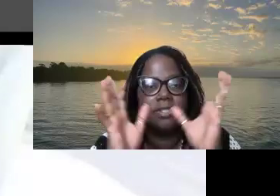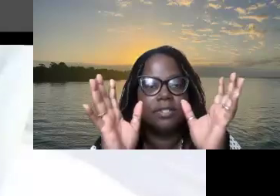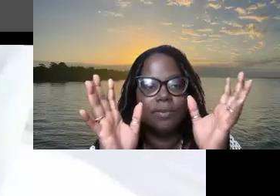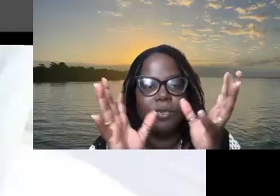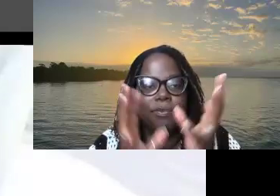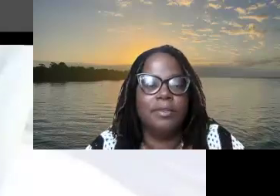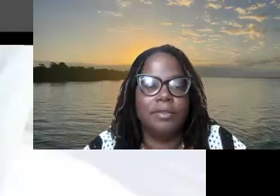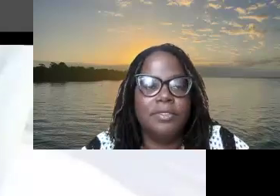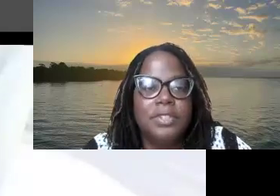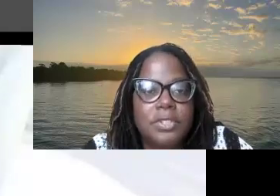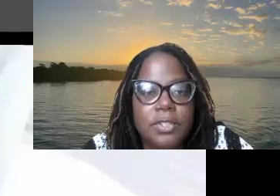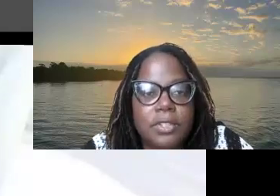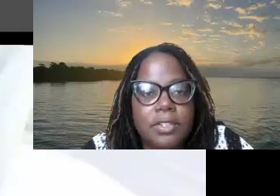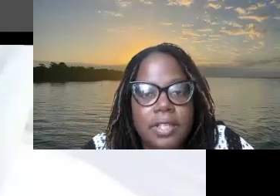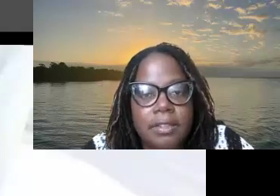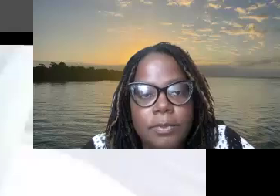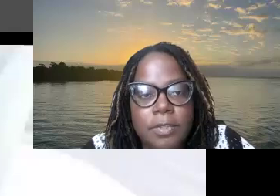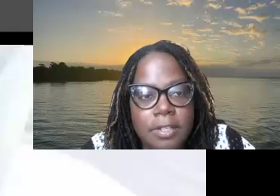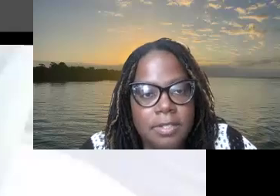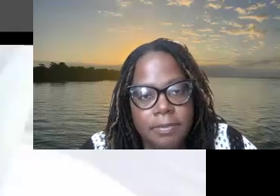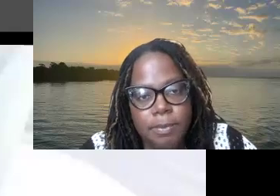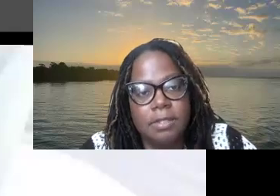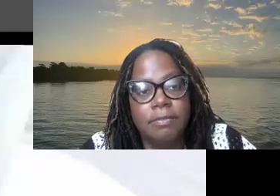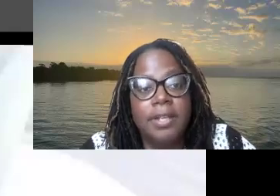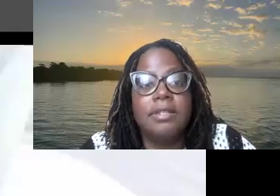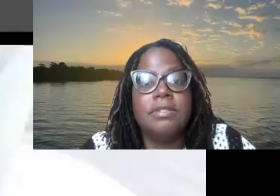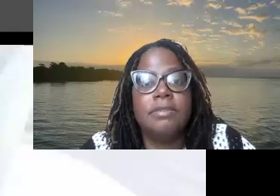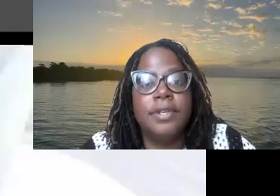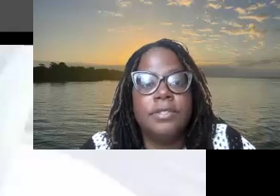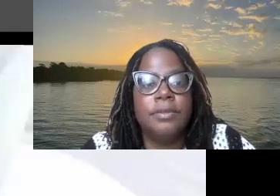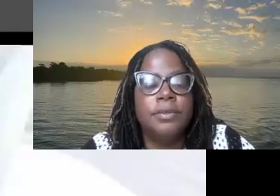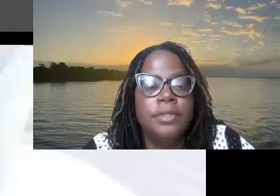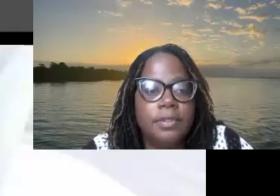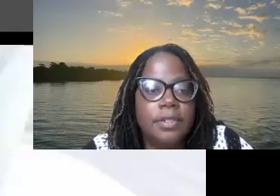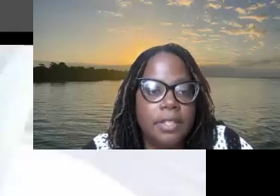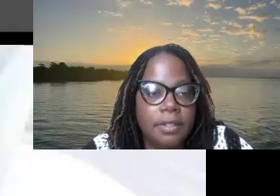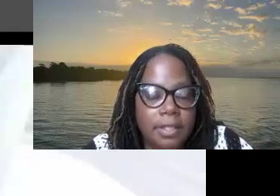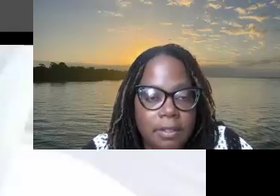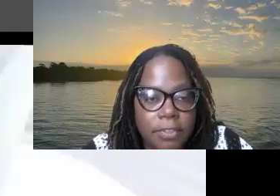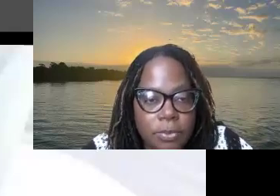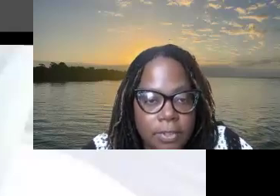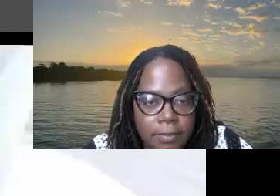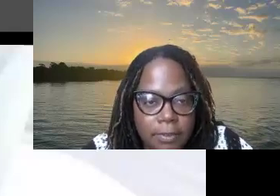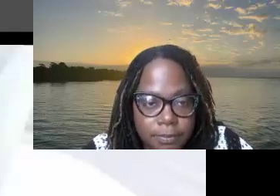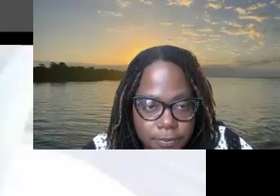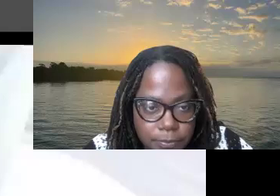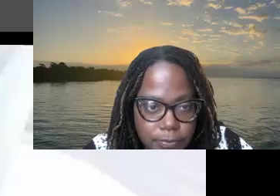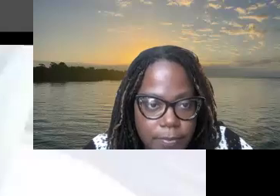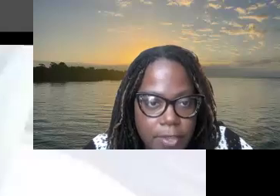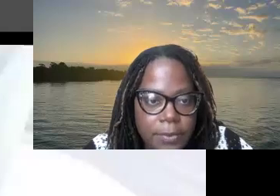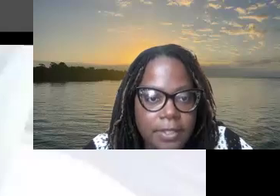I've used a similar model to look at the root causes of domestic violence, right? So looking on that individual